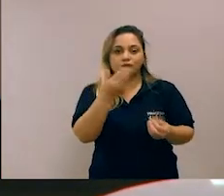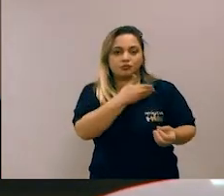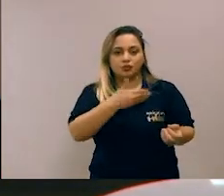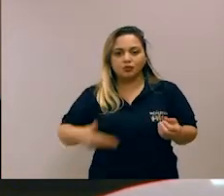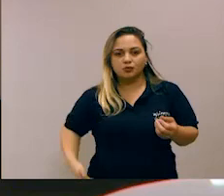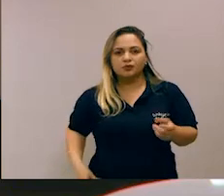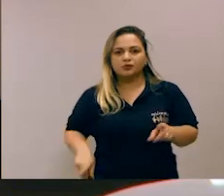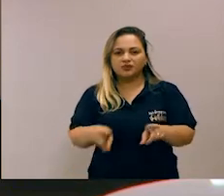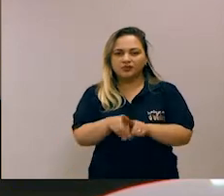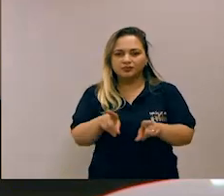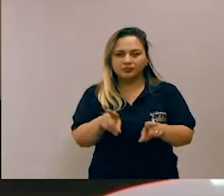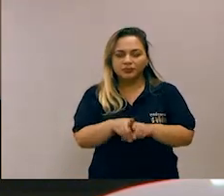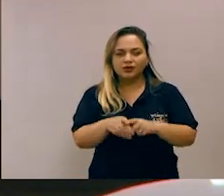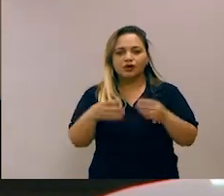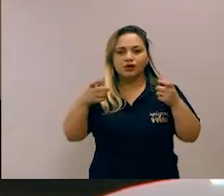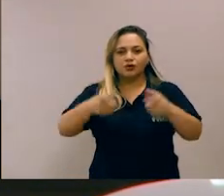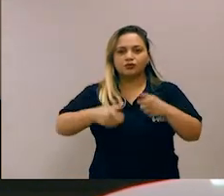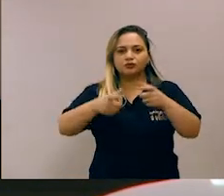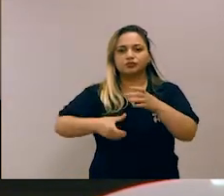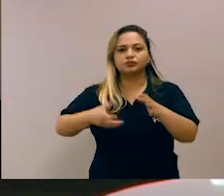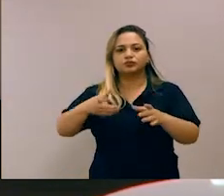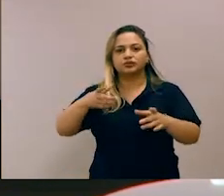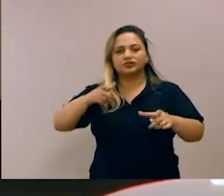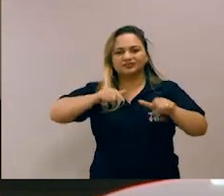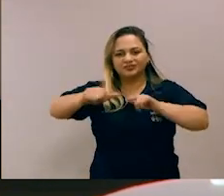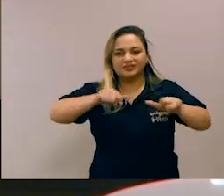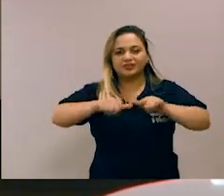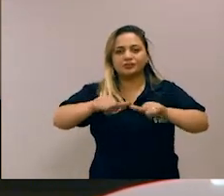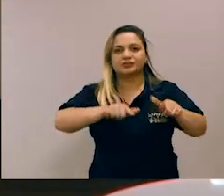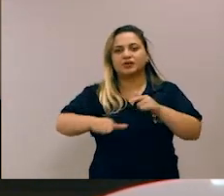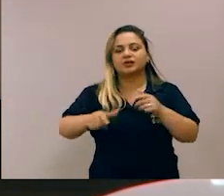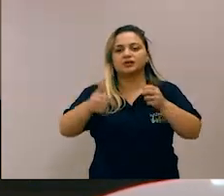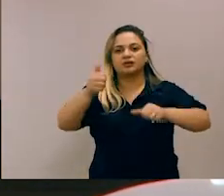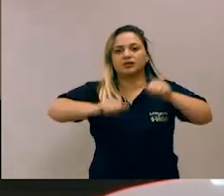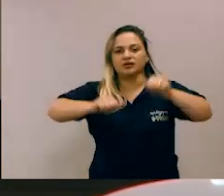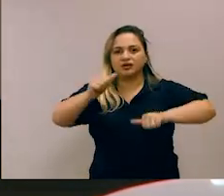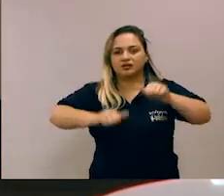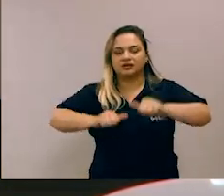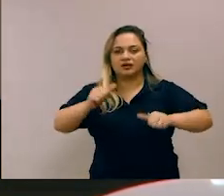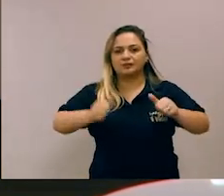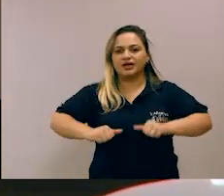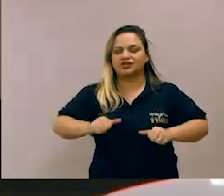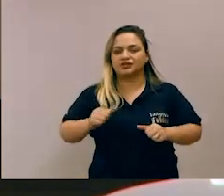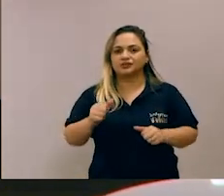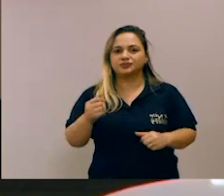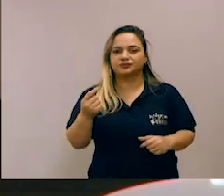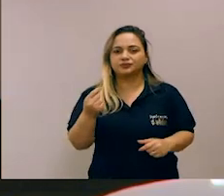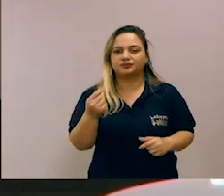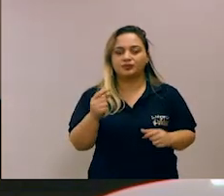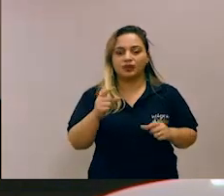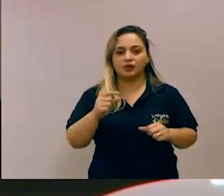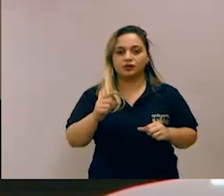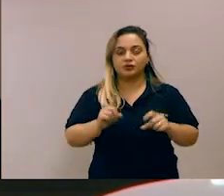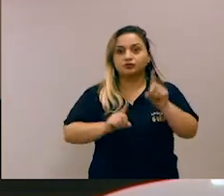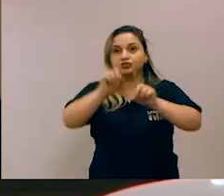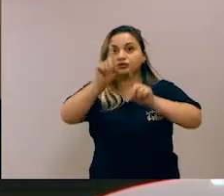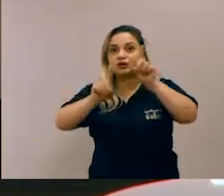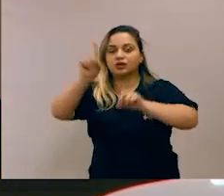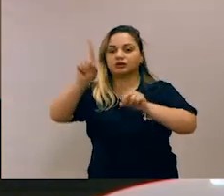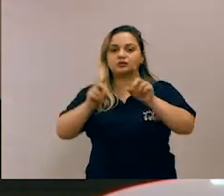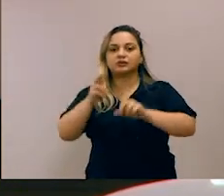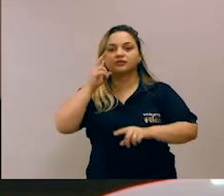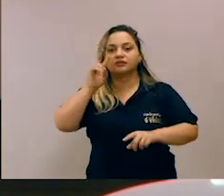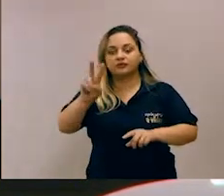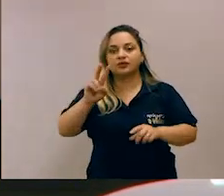public perspective, and for those who already work with data analysis, so that our society and